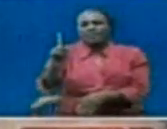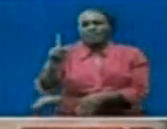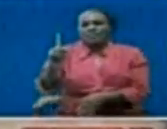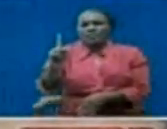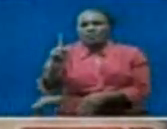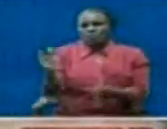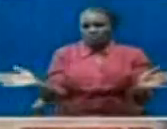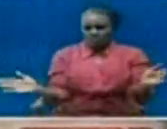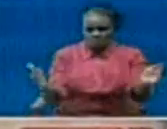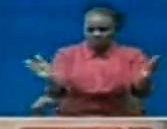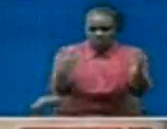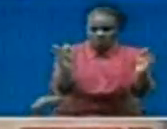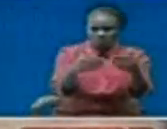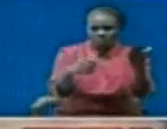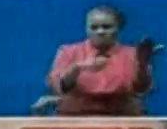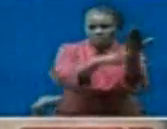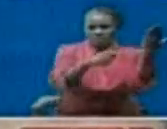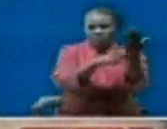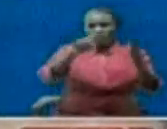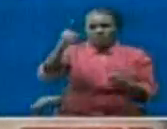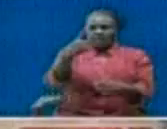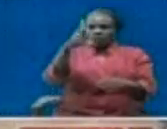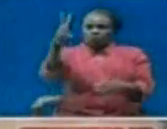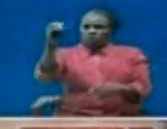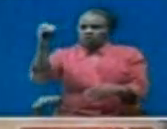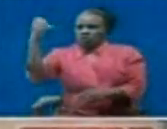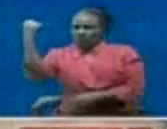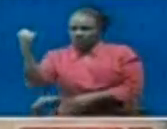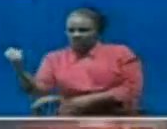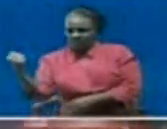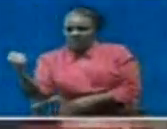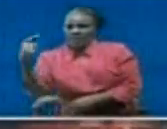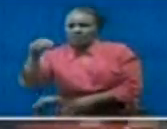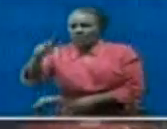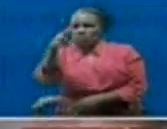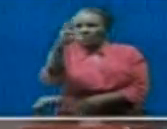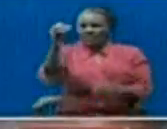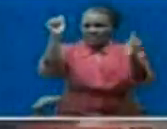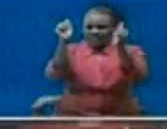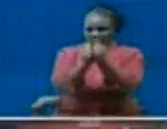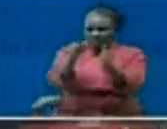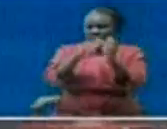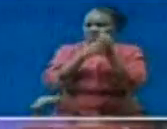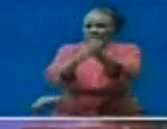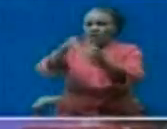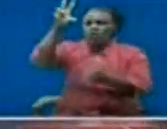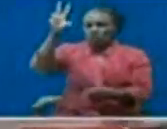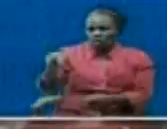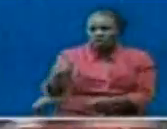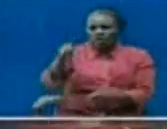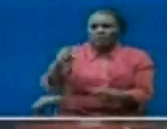He mobilized his ground the first during the 2005 referendum, and in 2010 when he led the no side, he